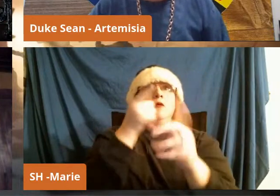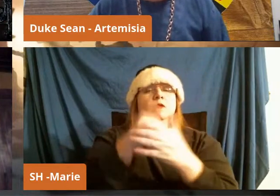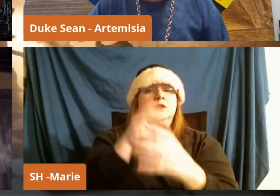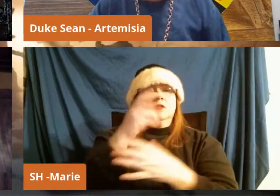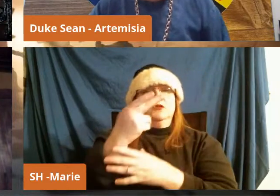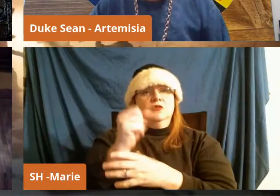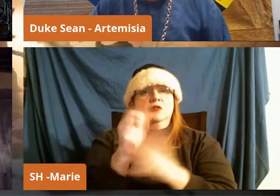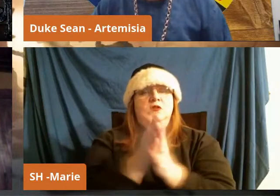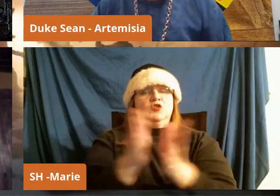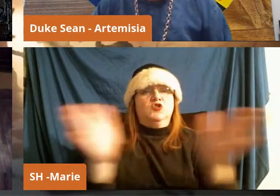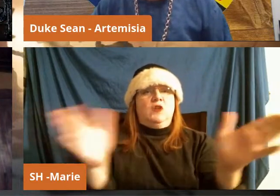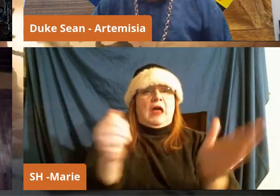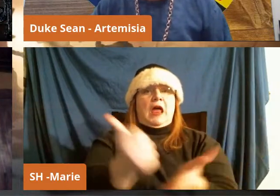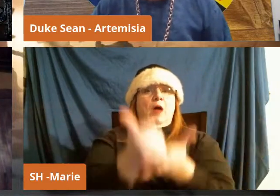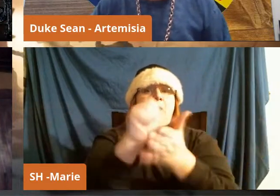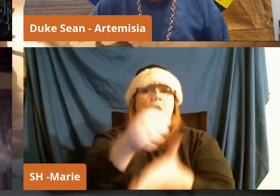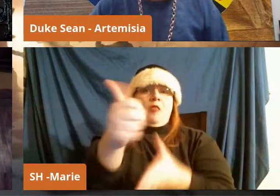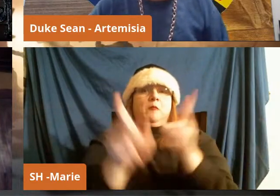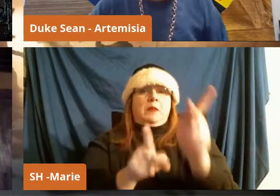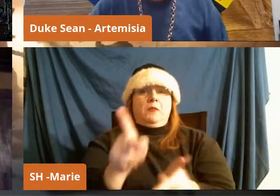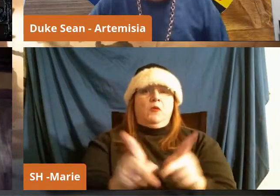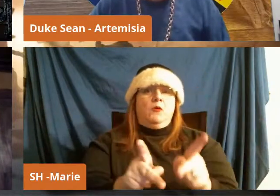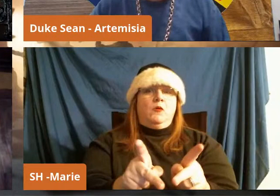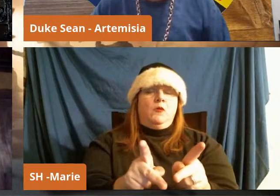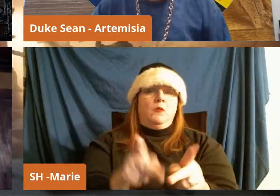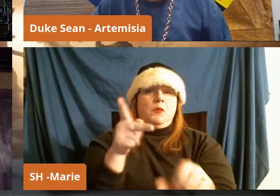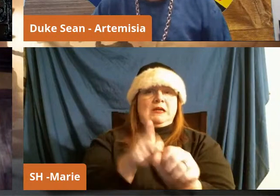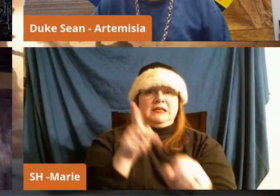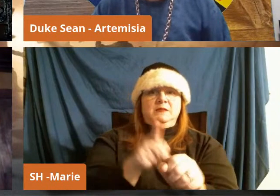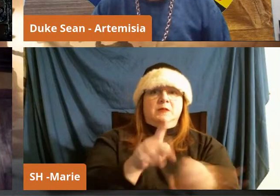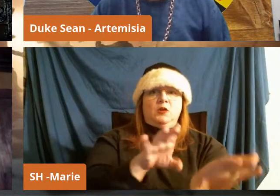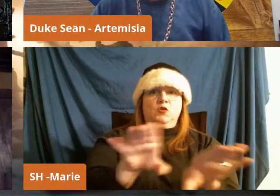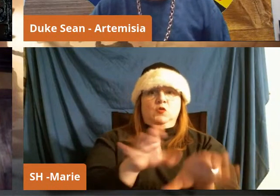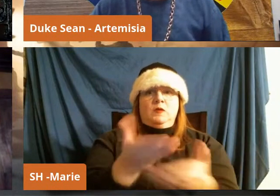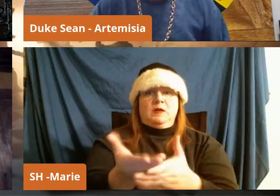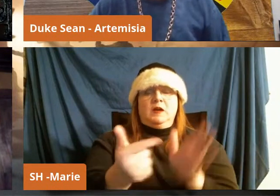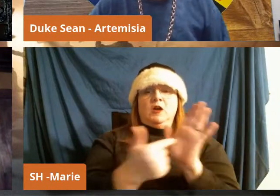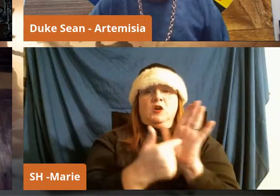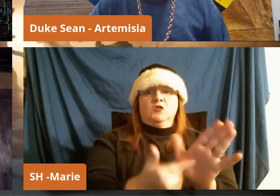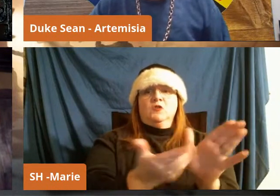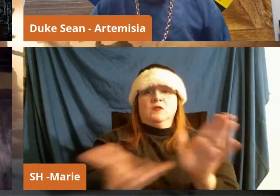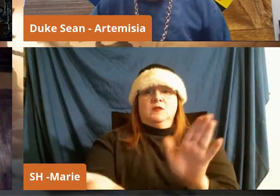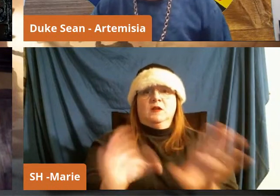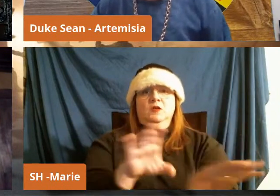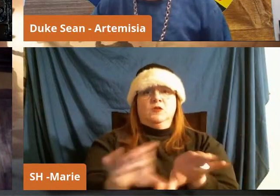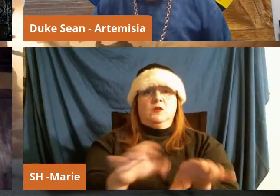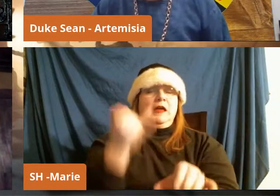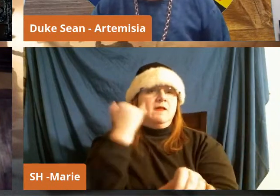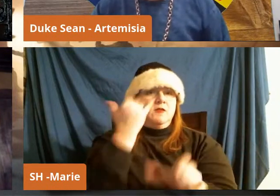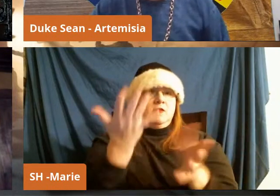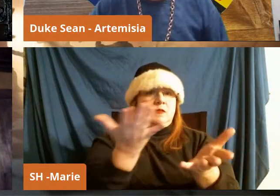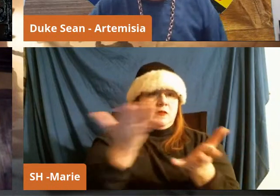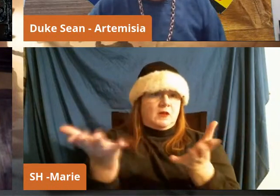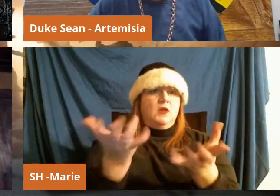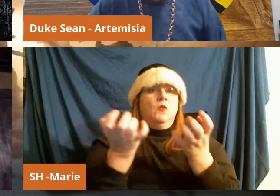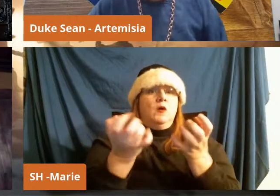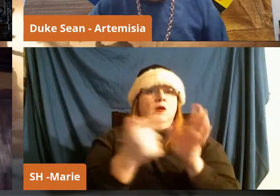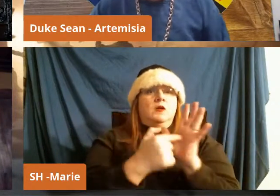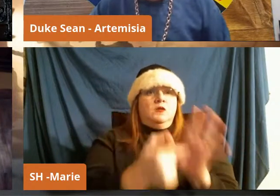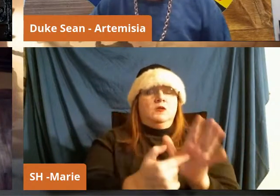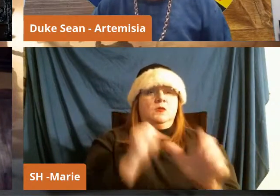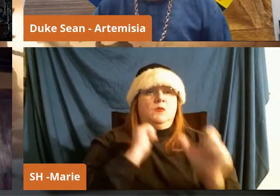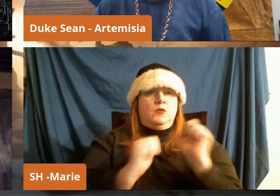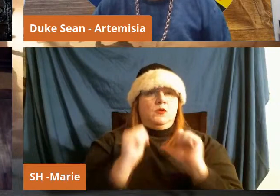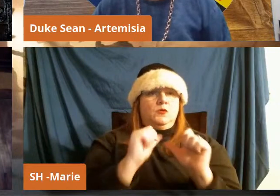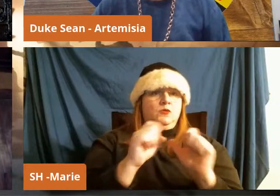and sort of in general is helping other people participate and do things and show their stuff and do things. So if there's a thing you want to do, or you have a show you want to